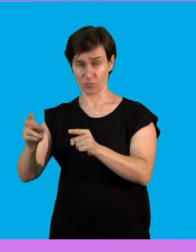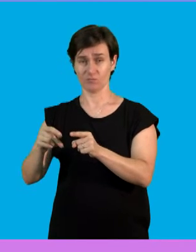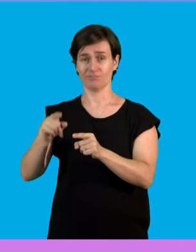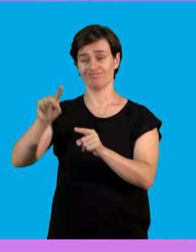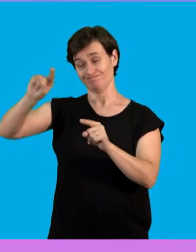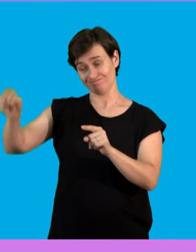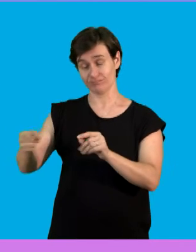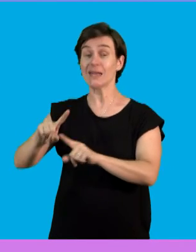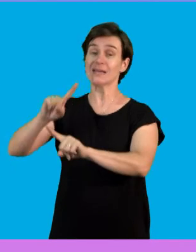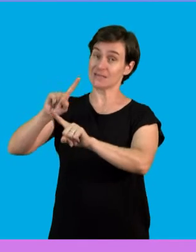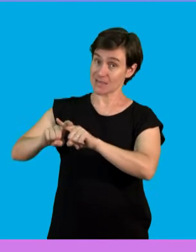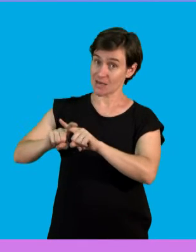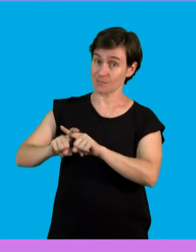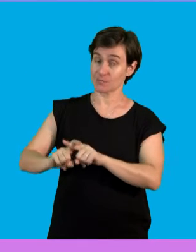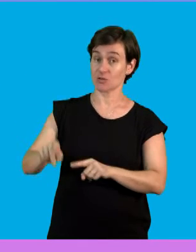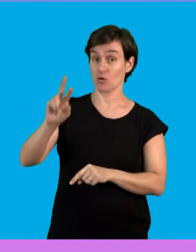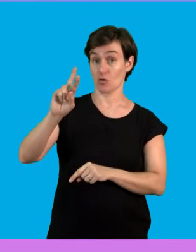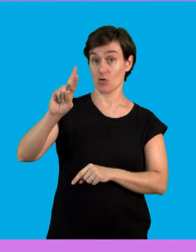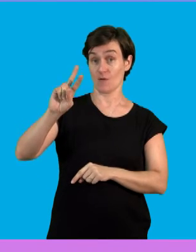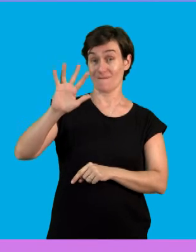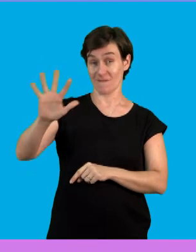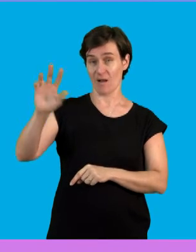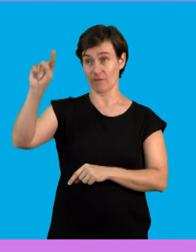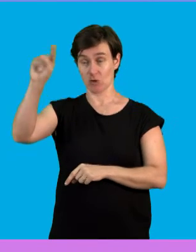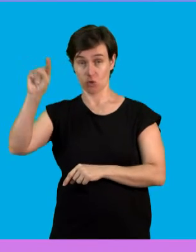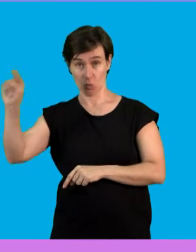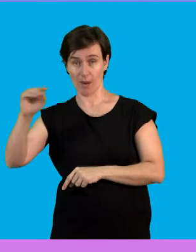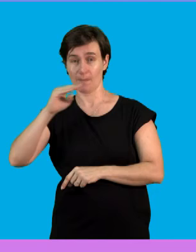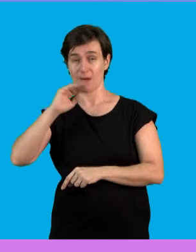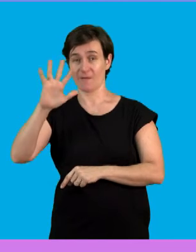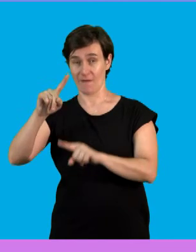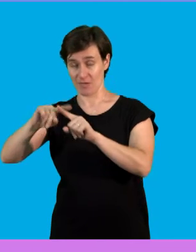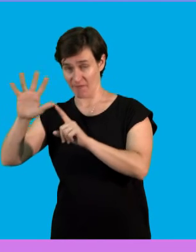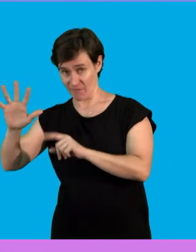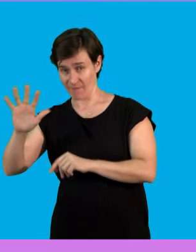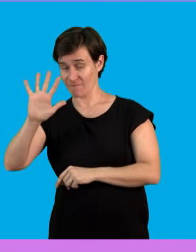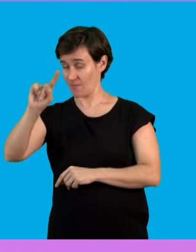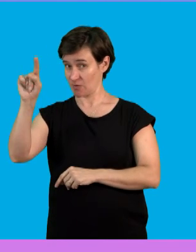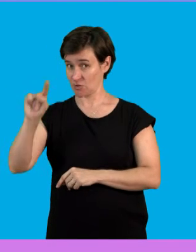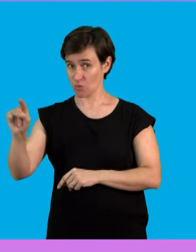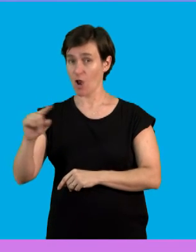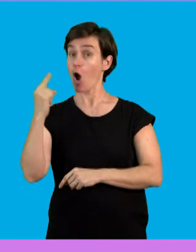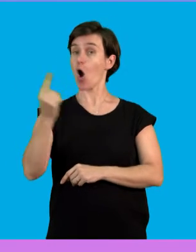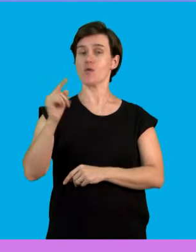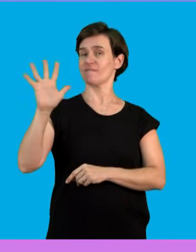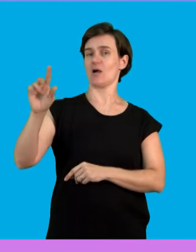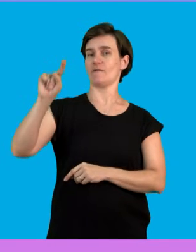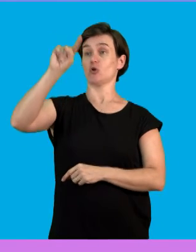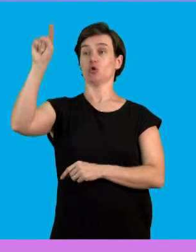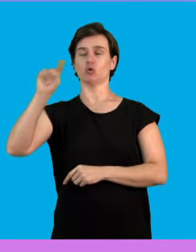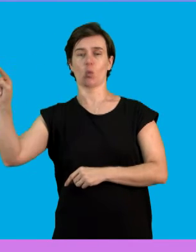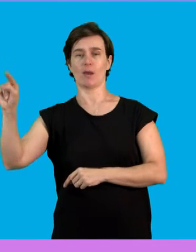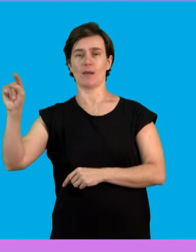3,142 times the radius squared, 5 squared, and remember, only the radius must be